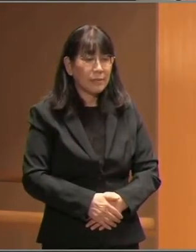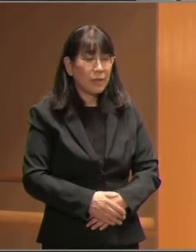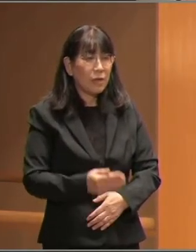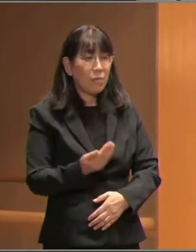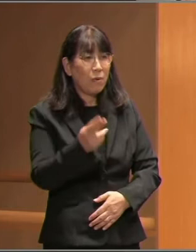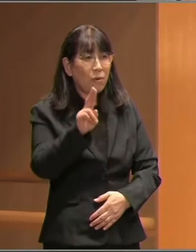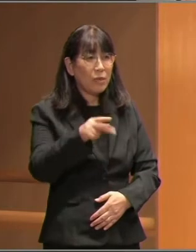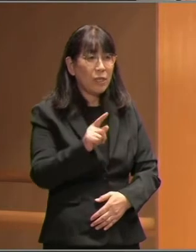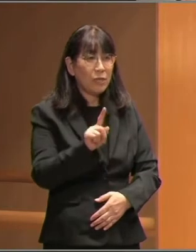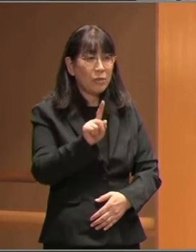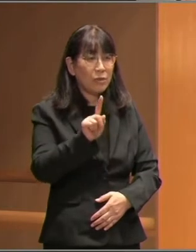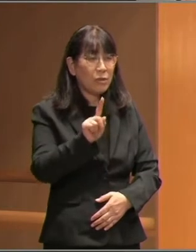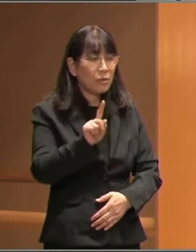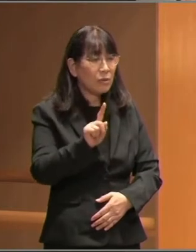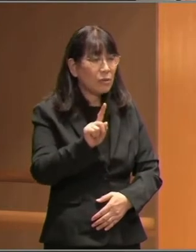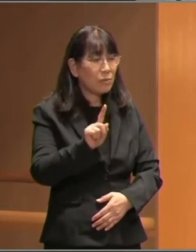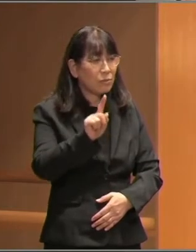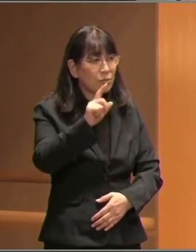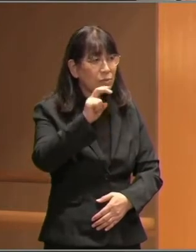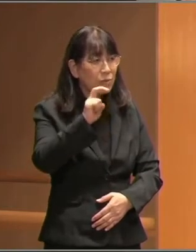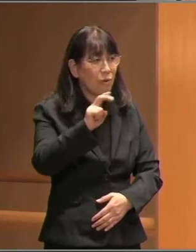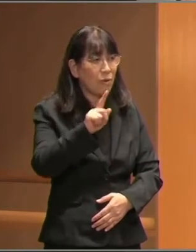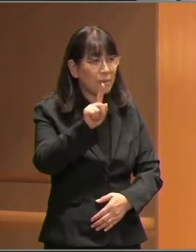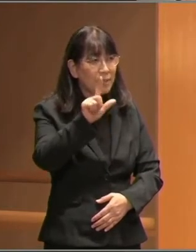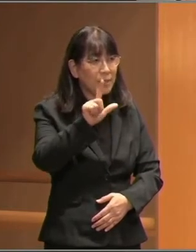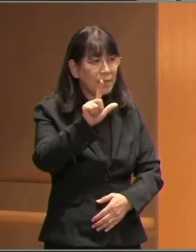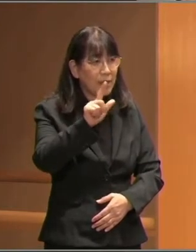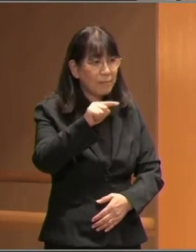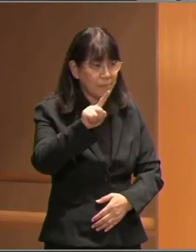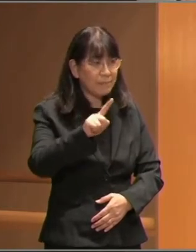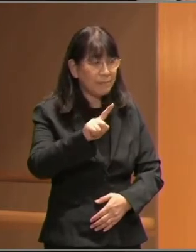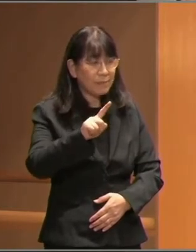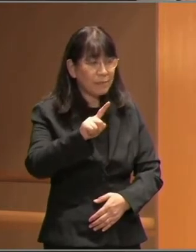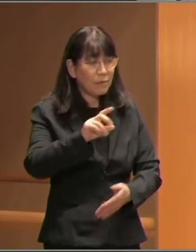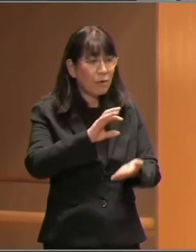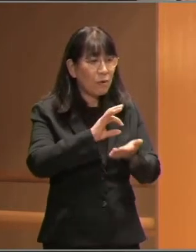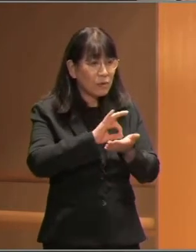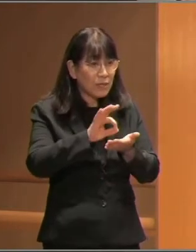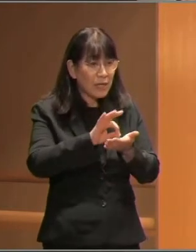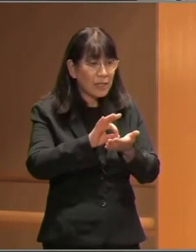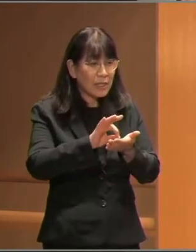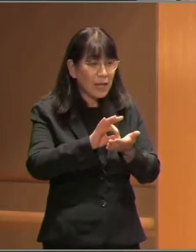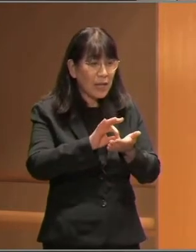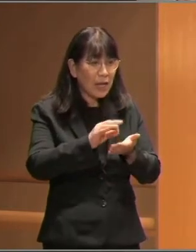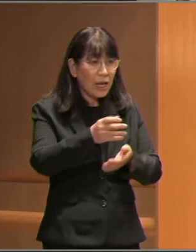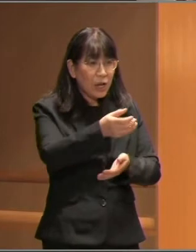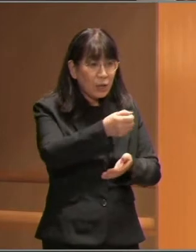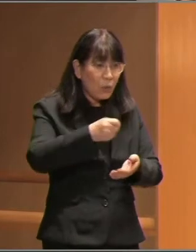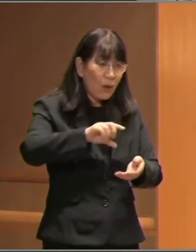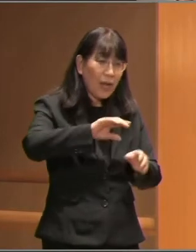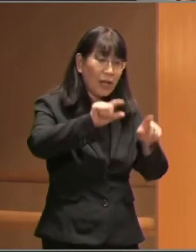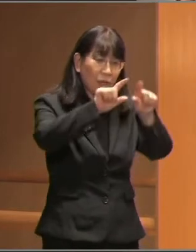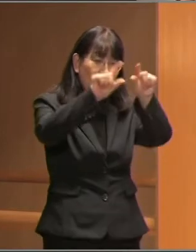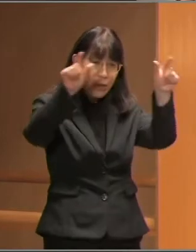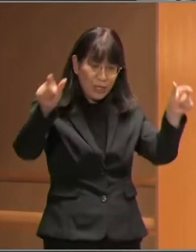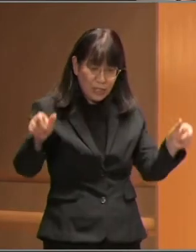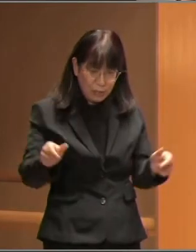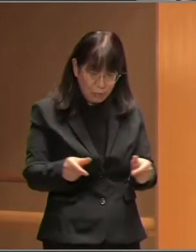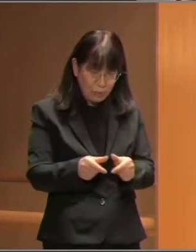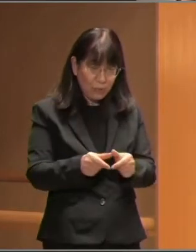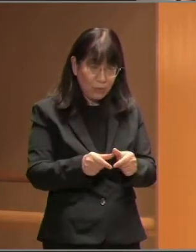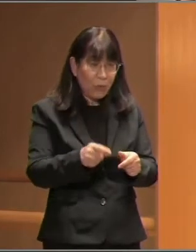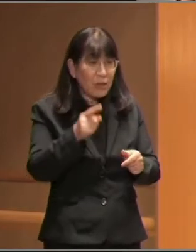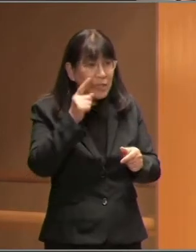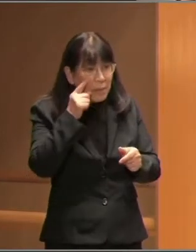This is the polypropylene CNF composite. door trim. That's